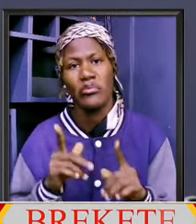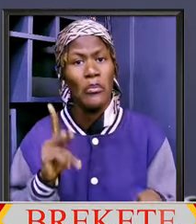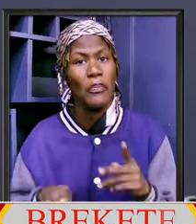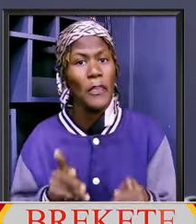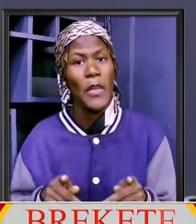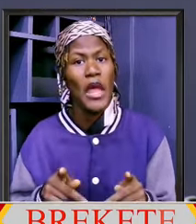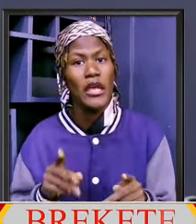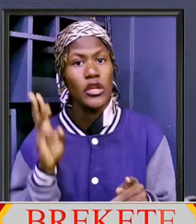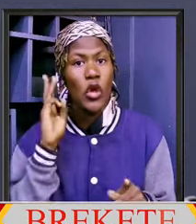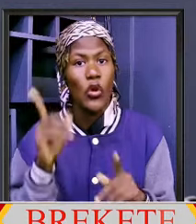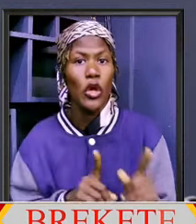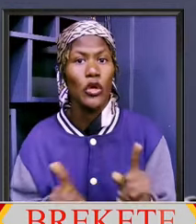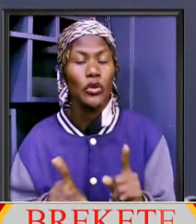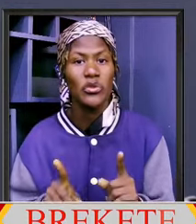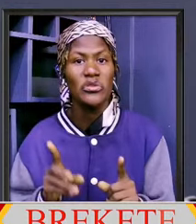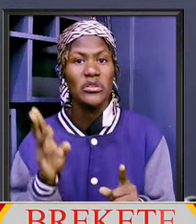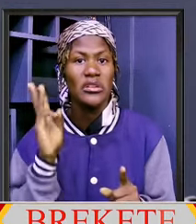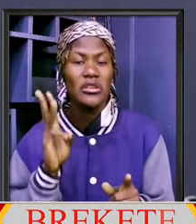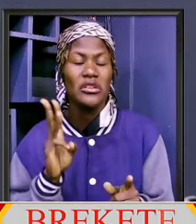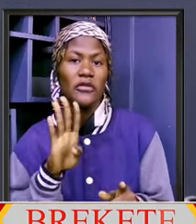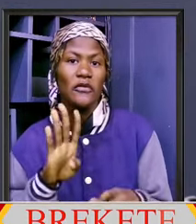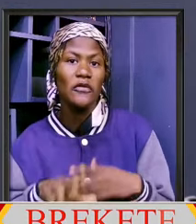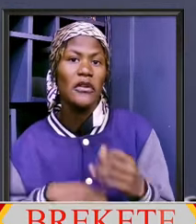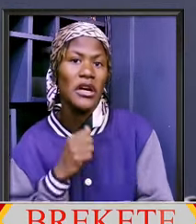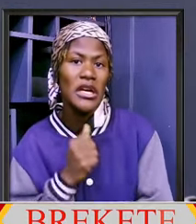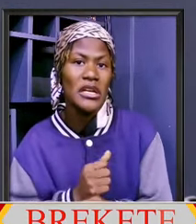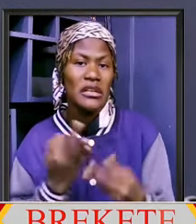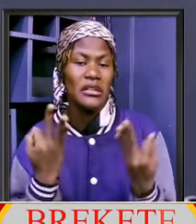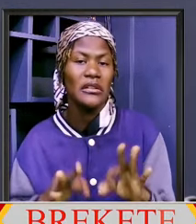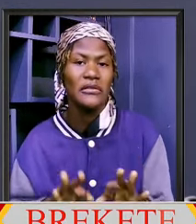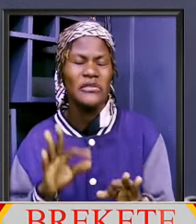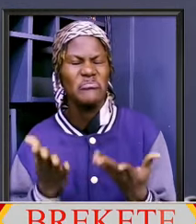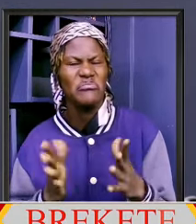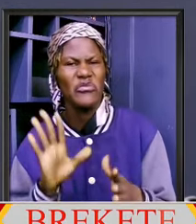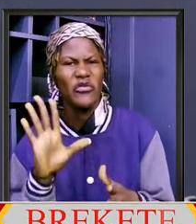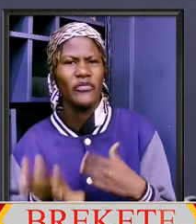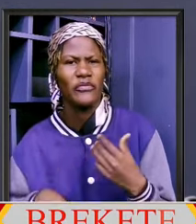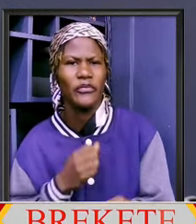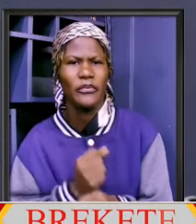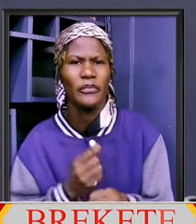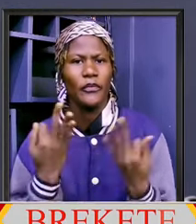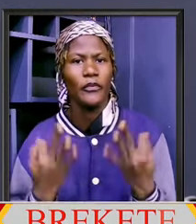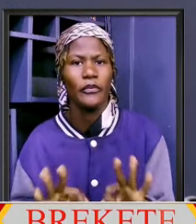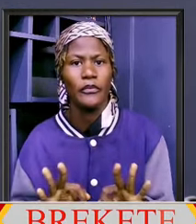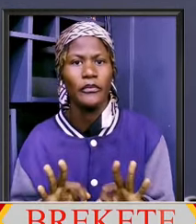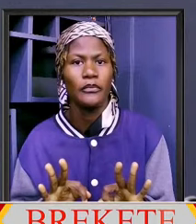Person go do in 4 years, I be now, if now 5 years, finish.